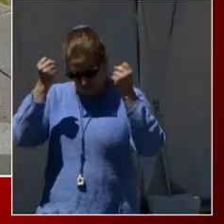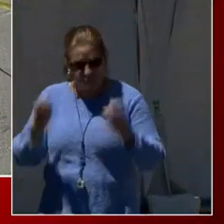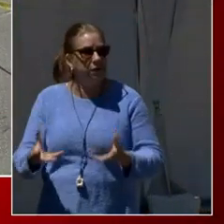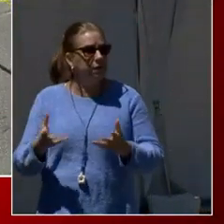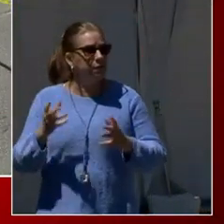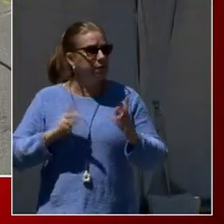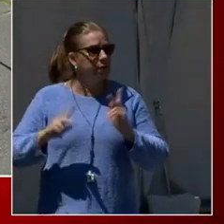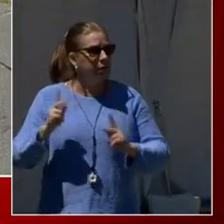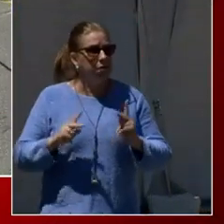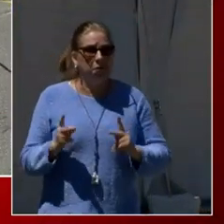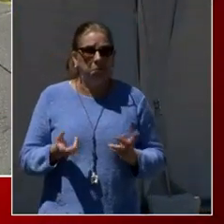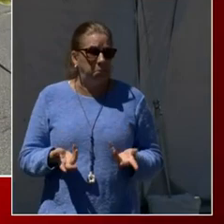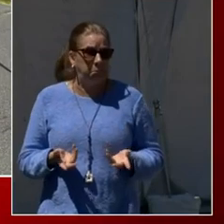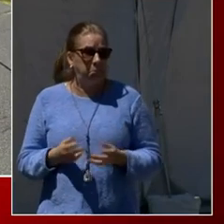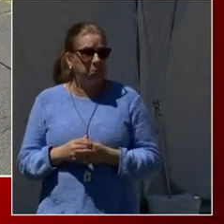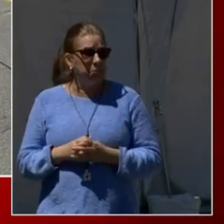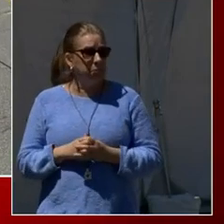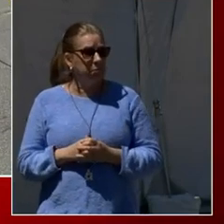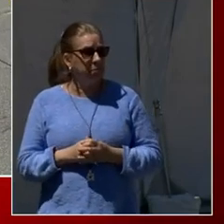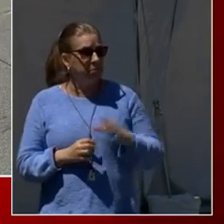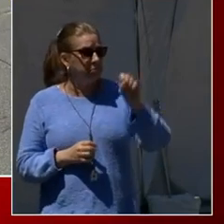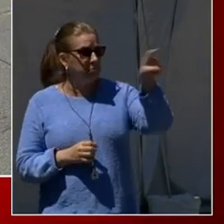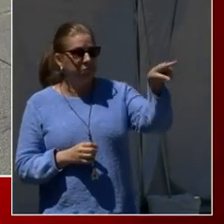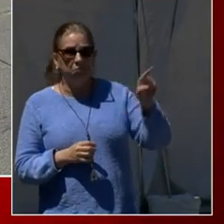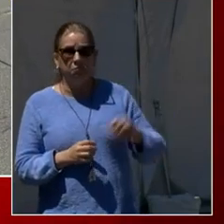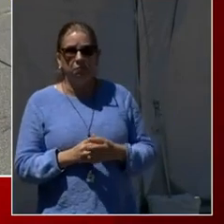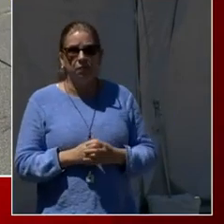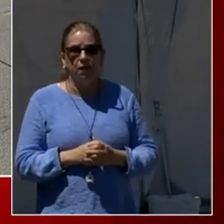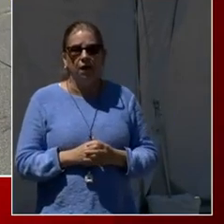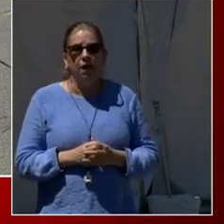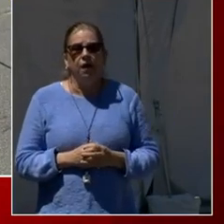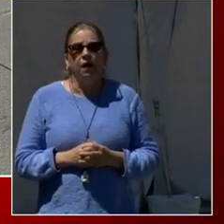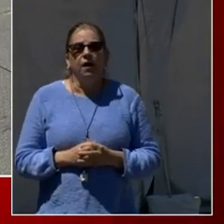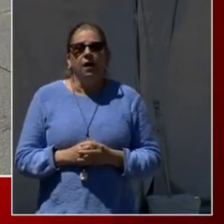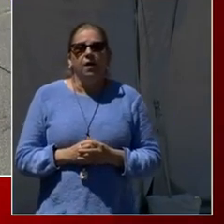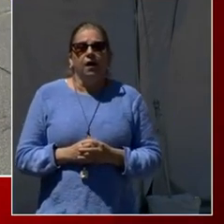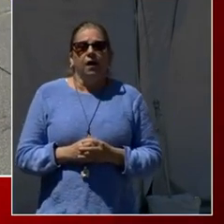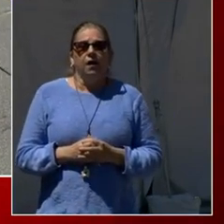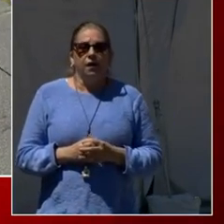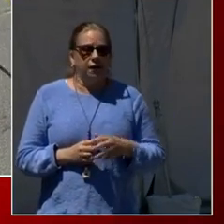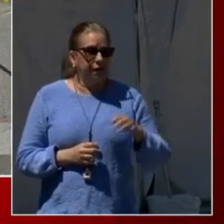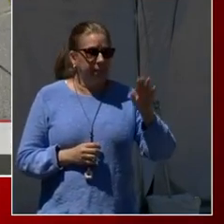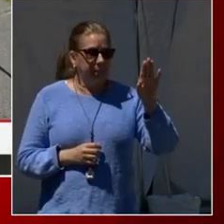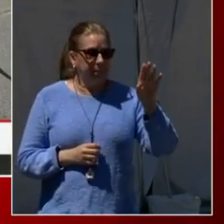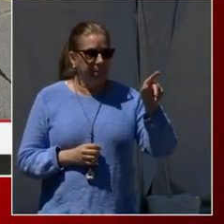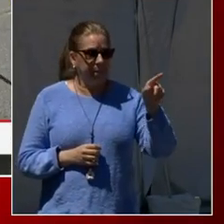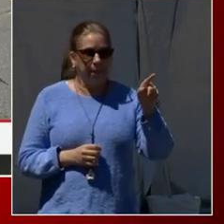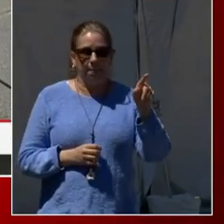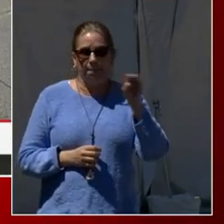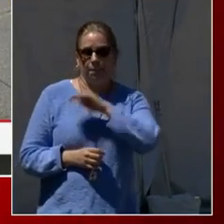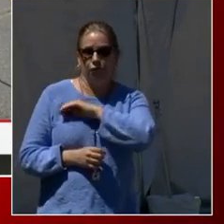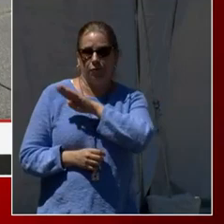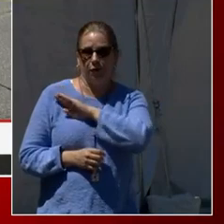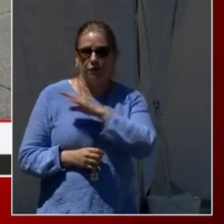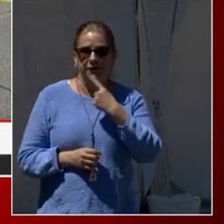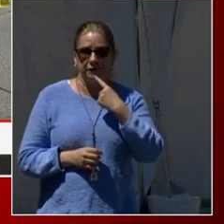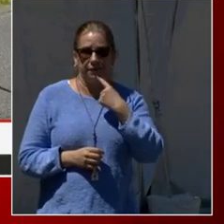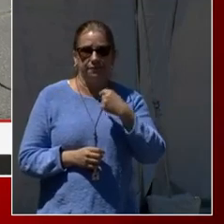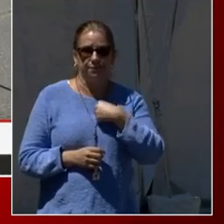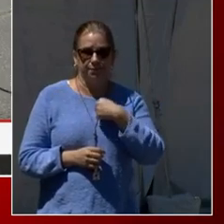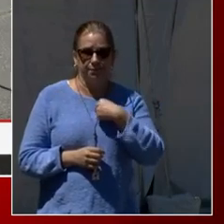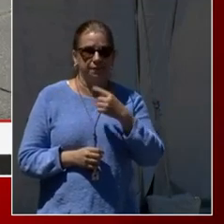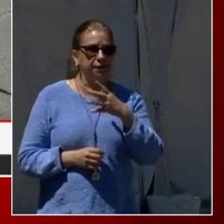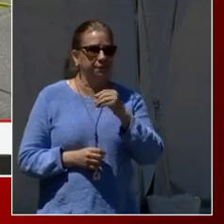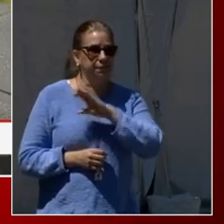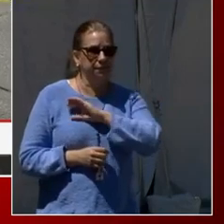that this police chief and force, and certainly me, are very focused on maintaining public order, and that includes